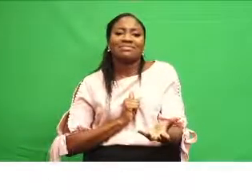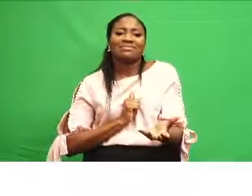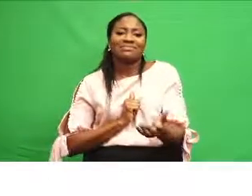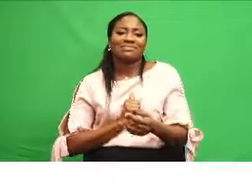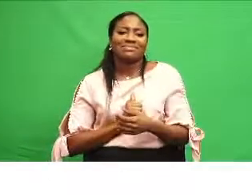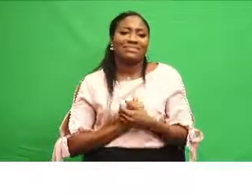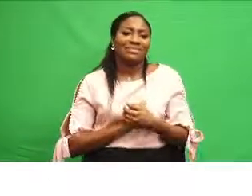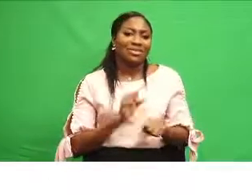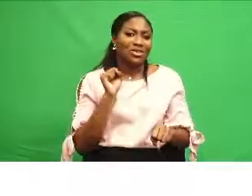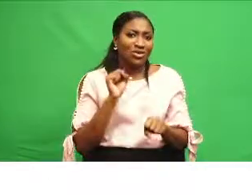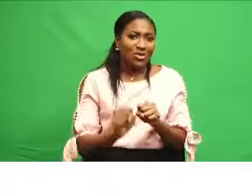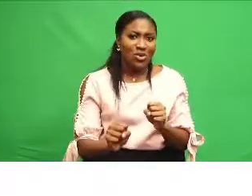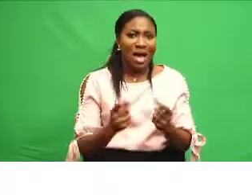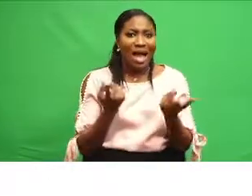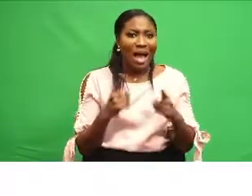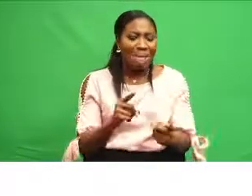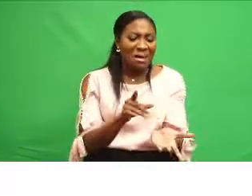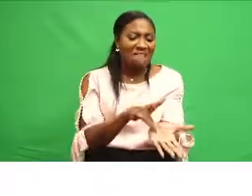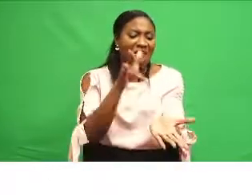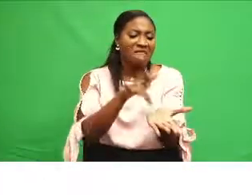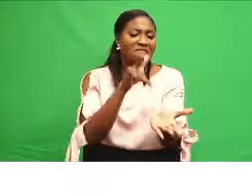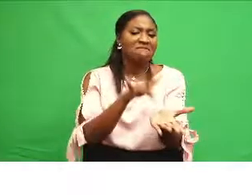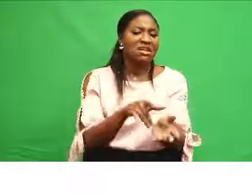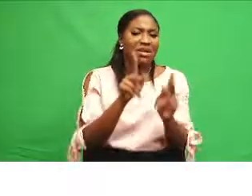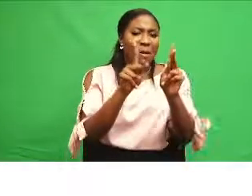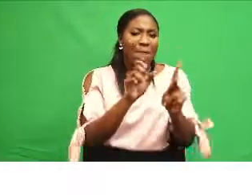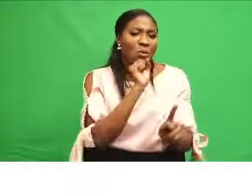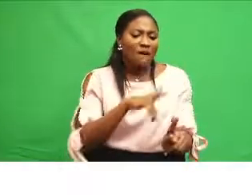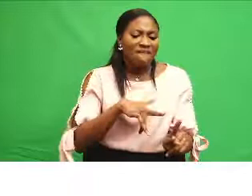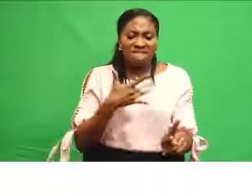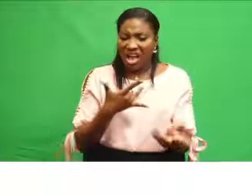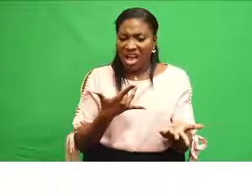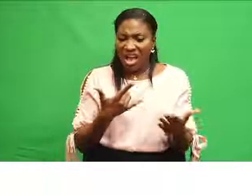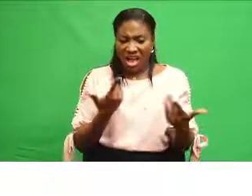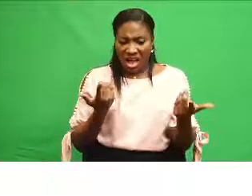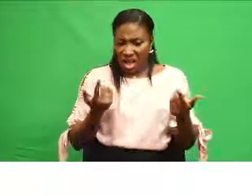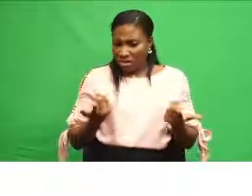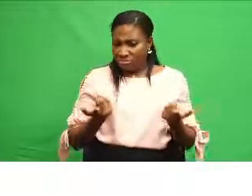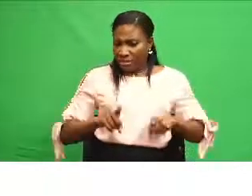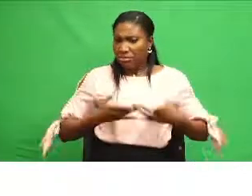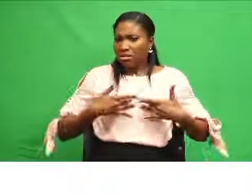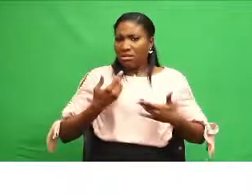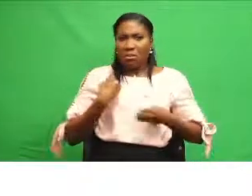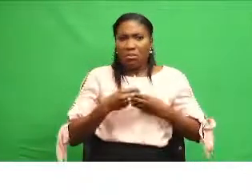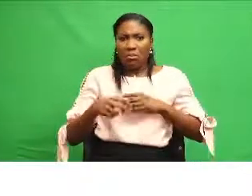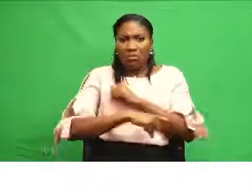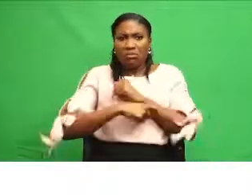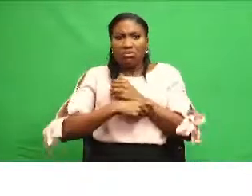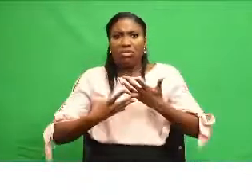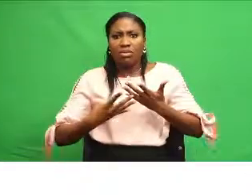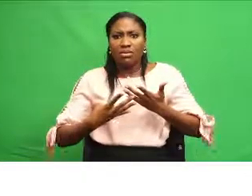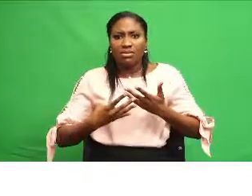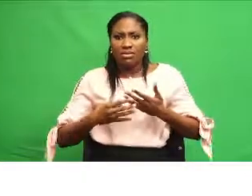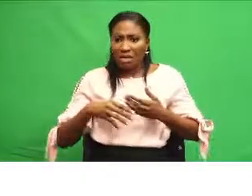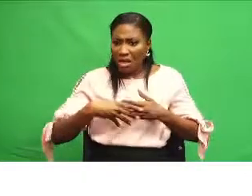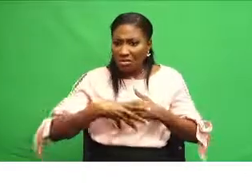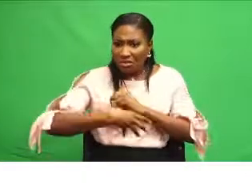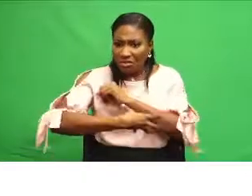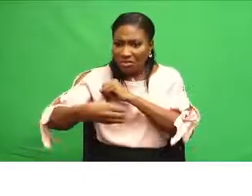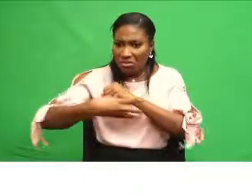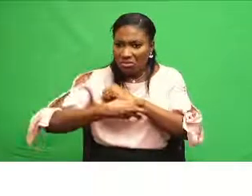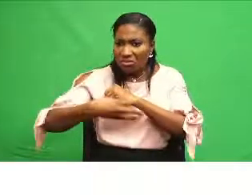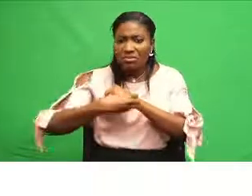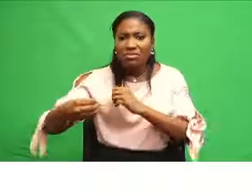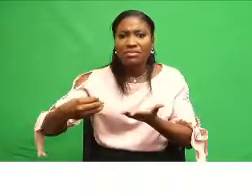must experience some disadvantage for it to be considered elder abuse, but also in some jurisdictions, the perpetrator must